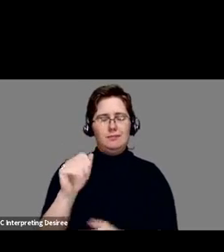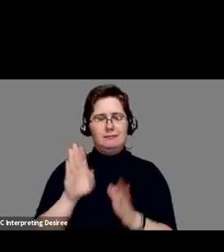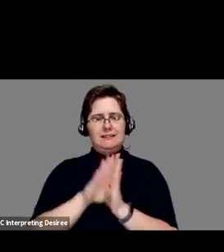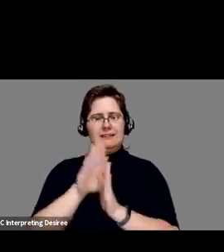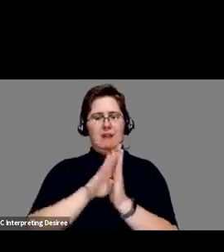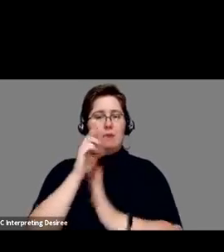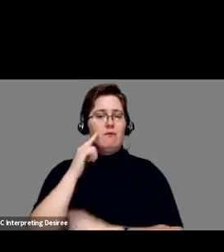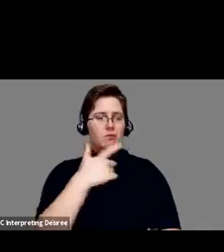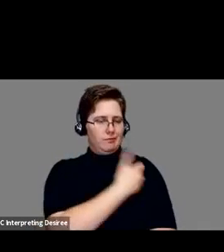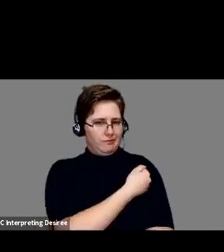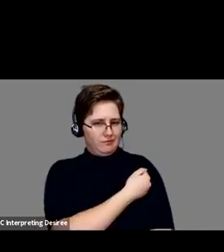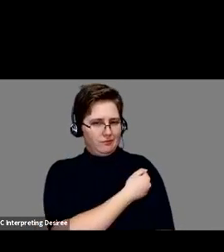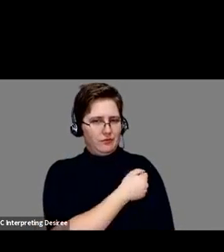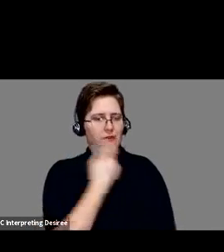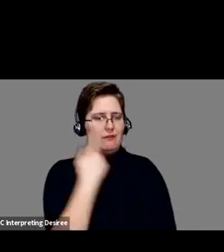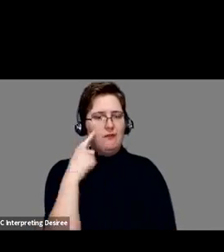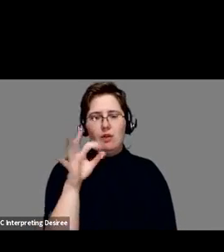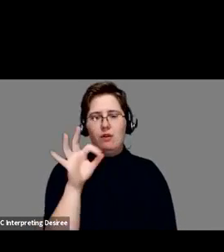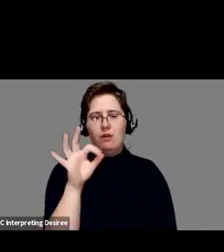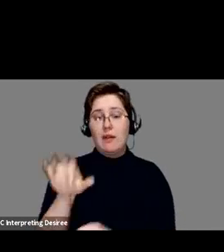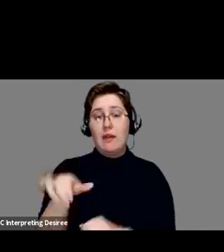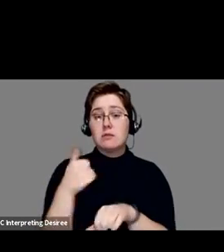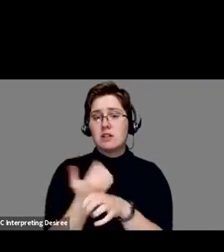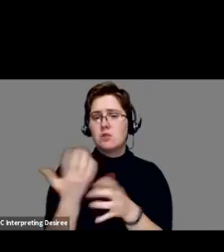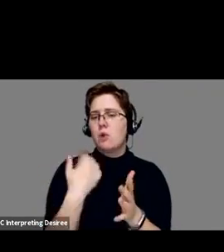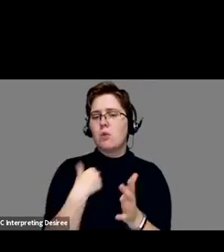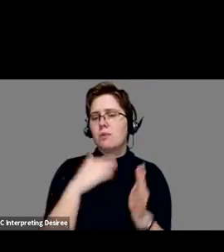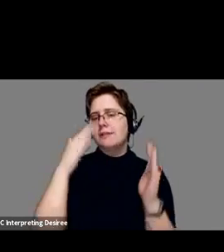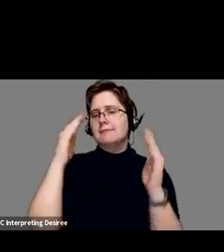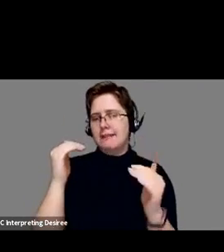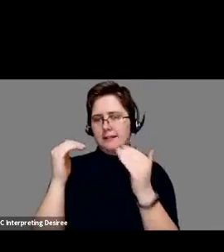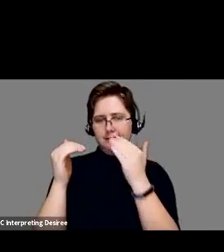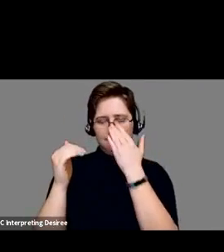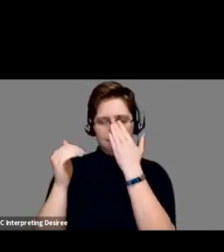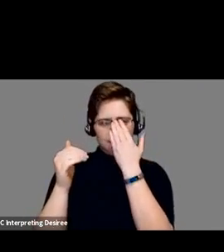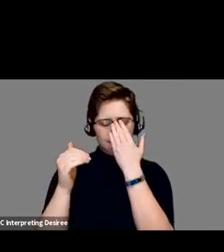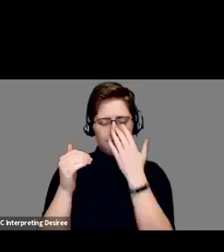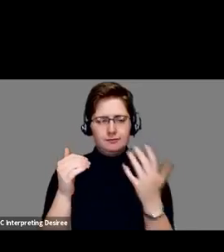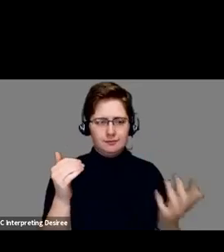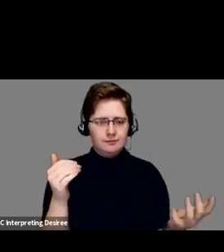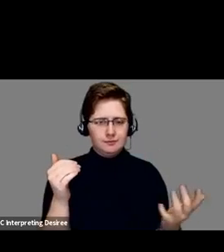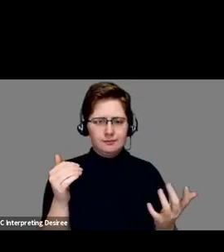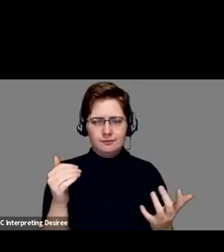developed, and that's based on what's anticipated